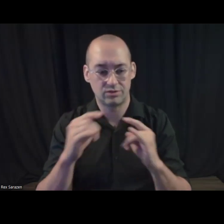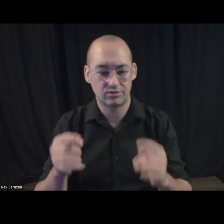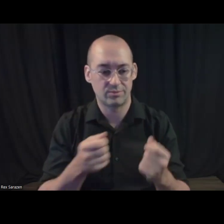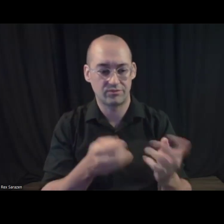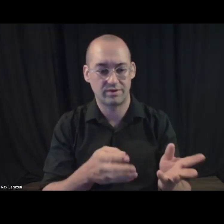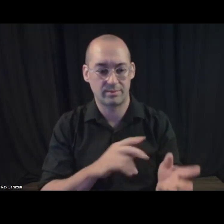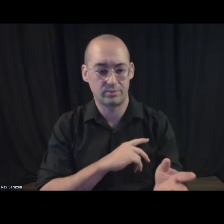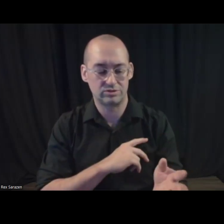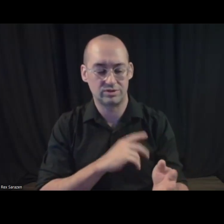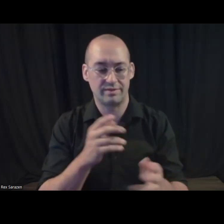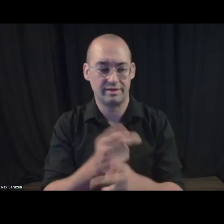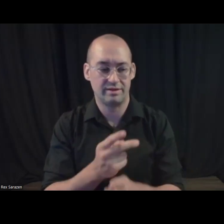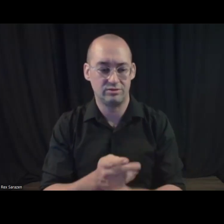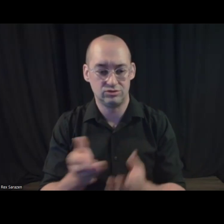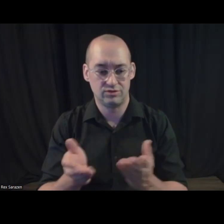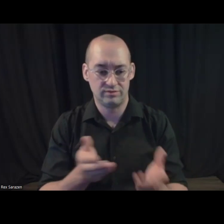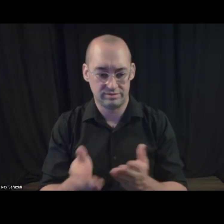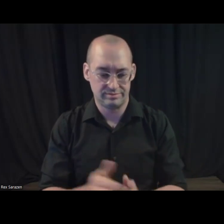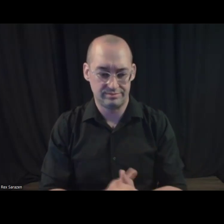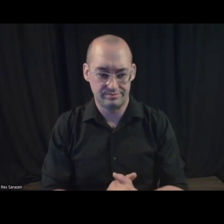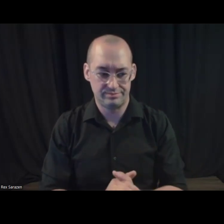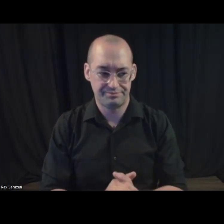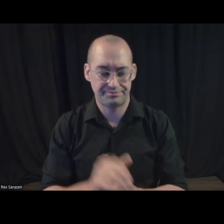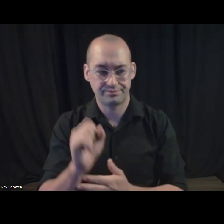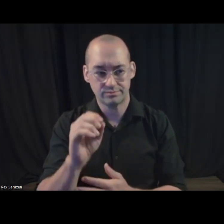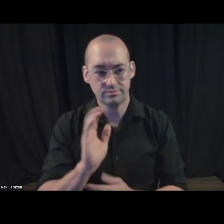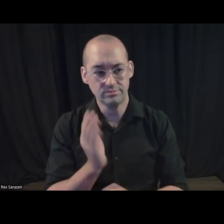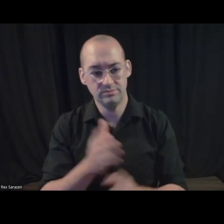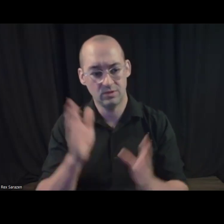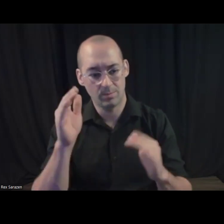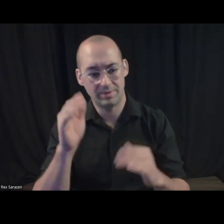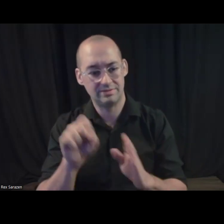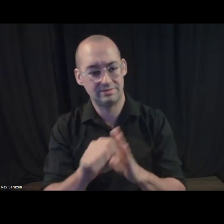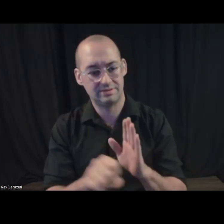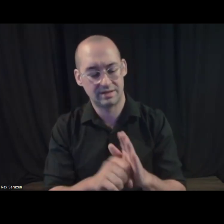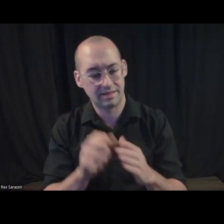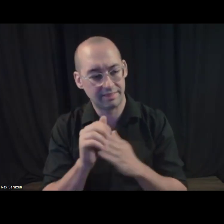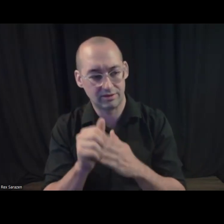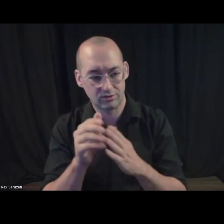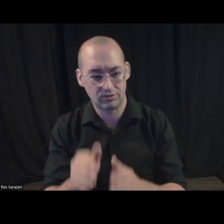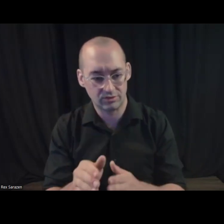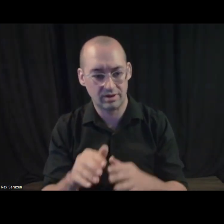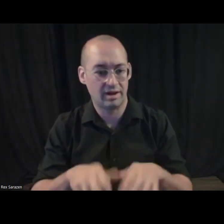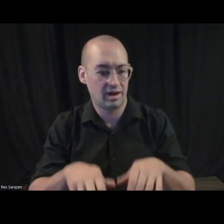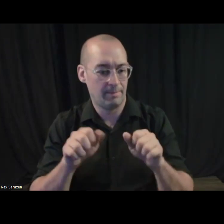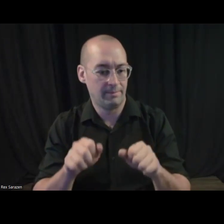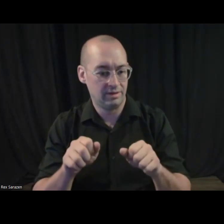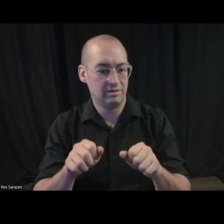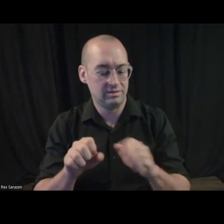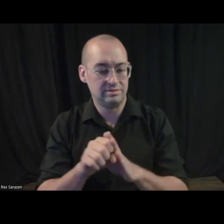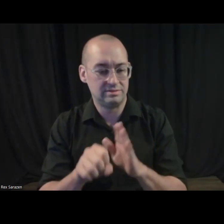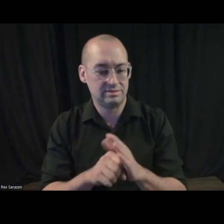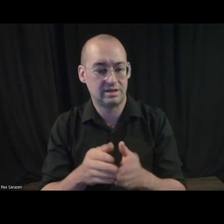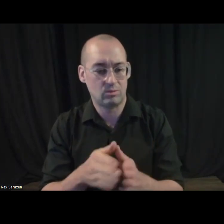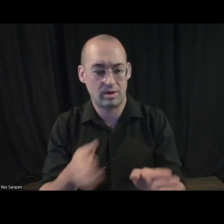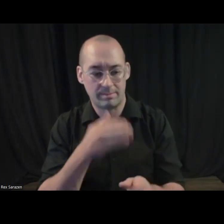care services. So we're hoping the state could be a leader in this, in adopting statewide best